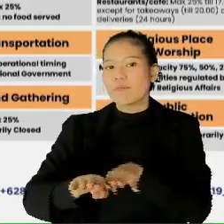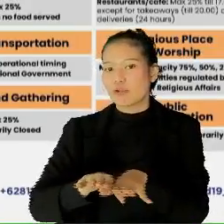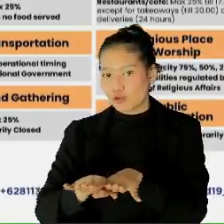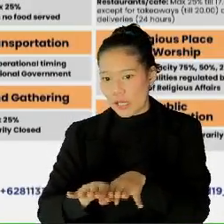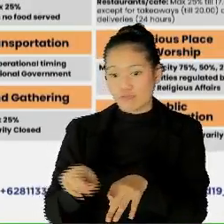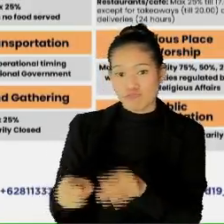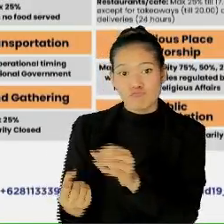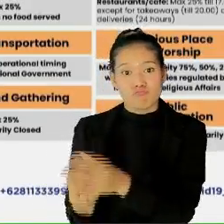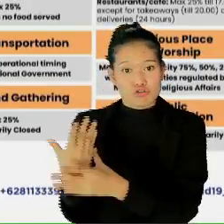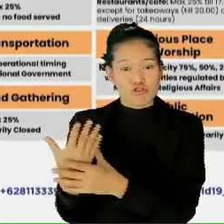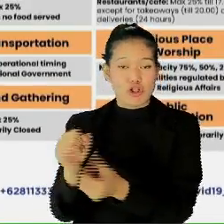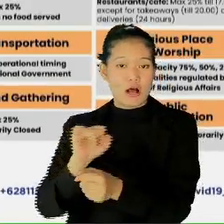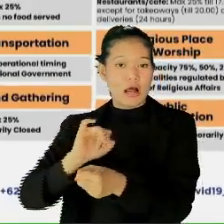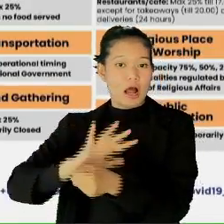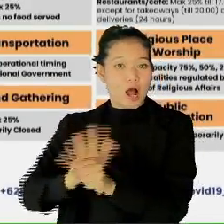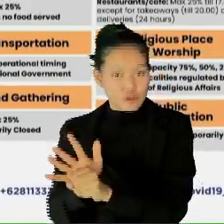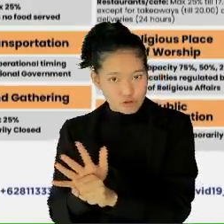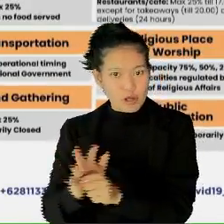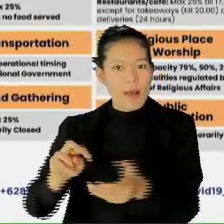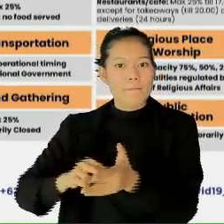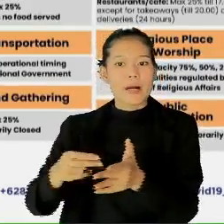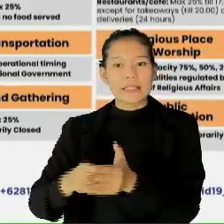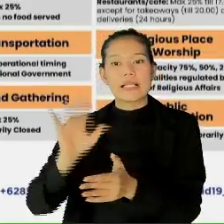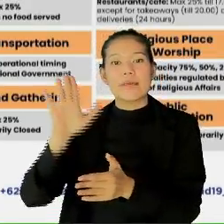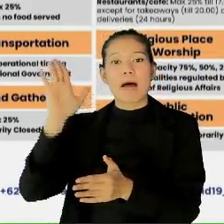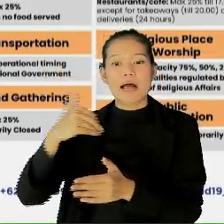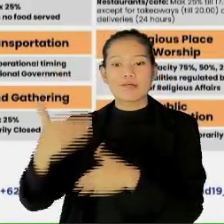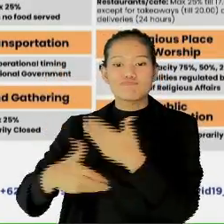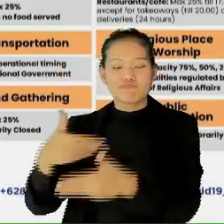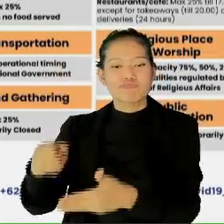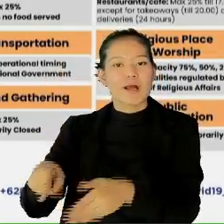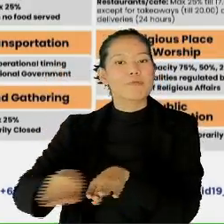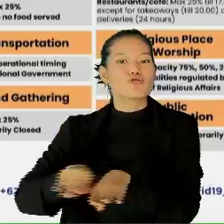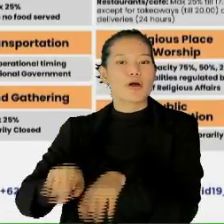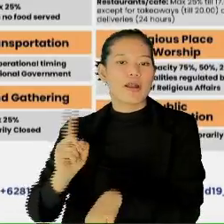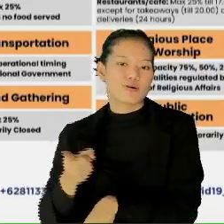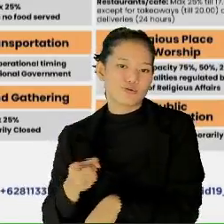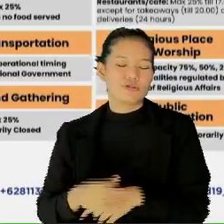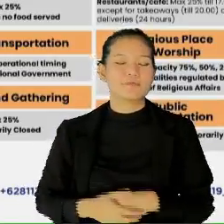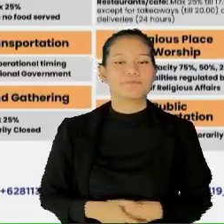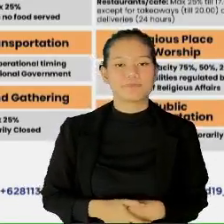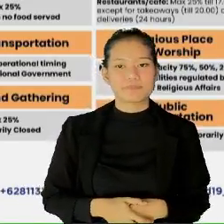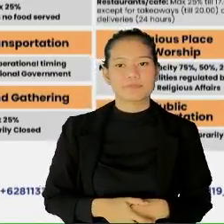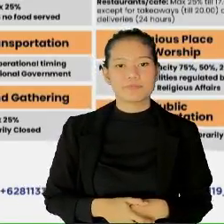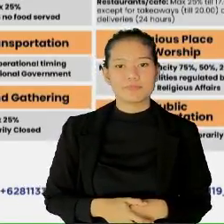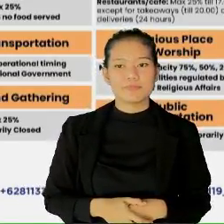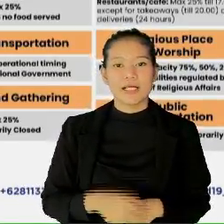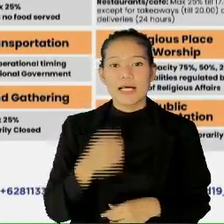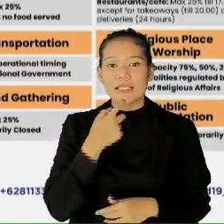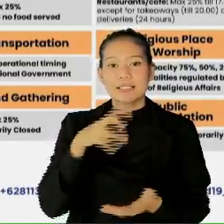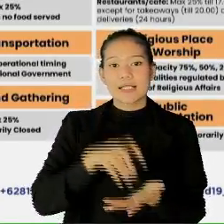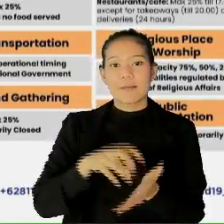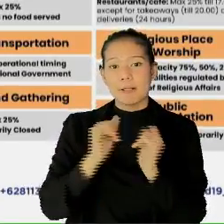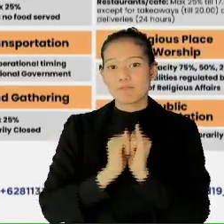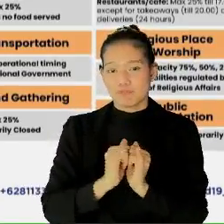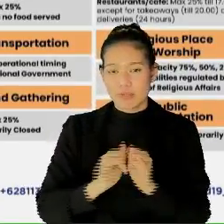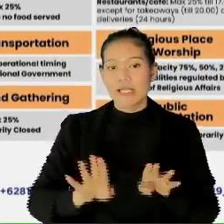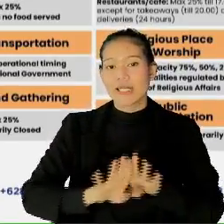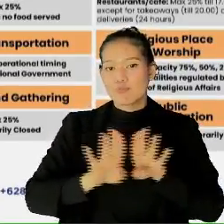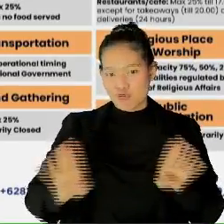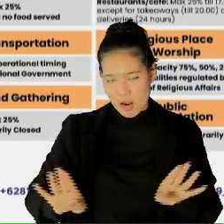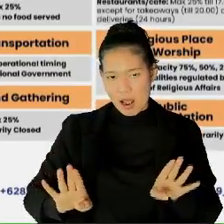a cluster of cases is found for the next 5 days. Places of worship are gradually opening